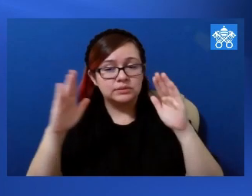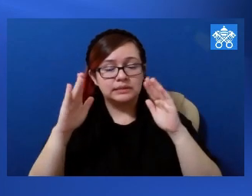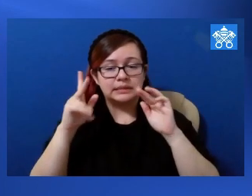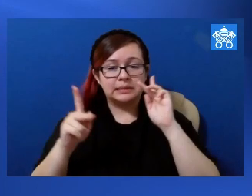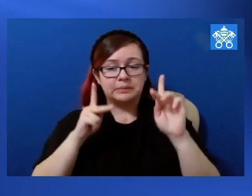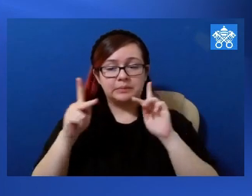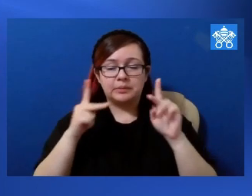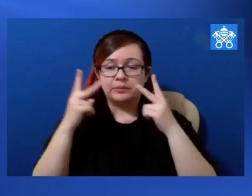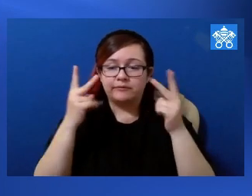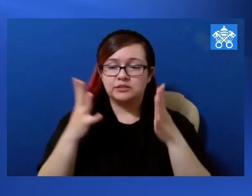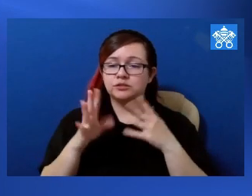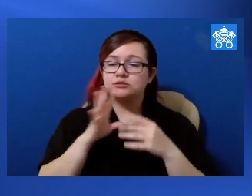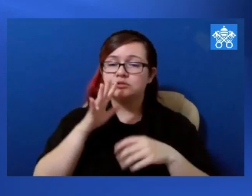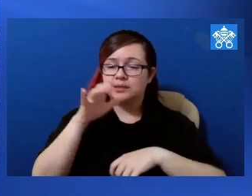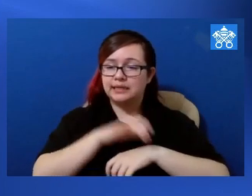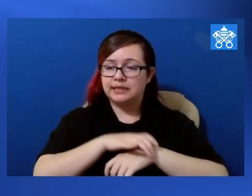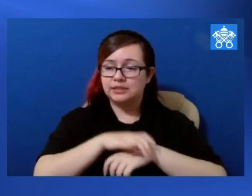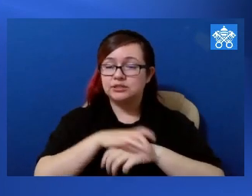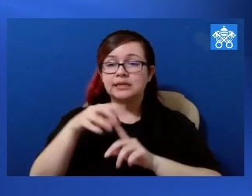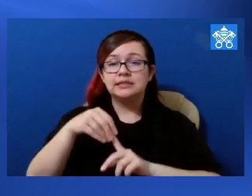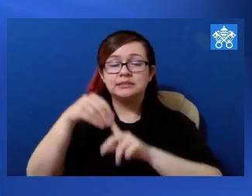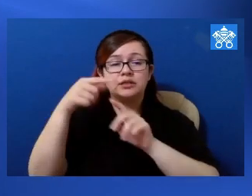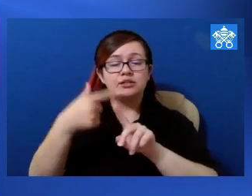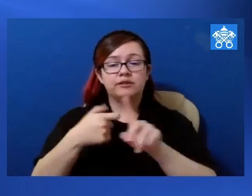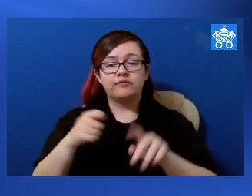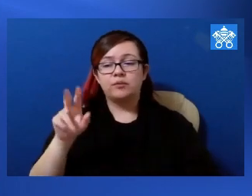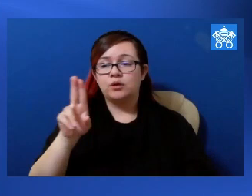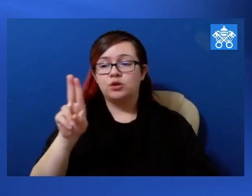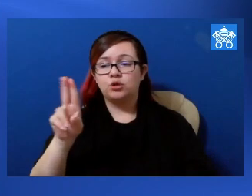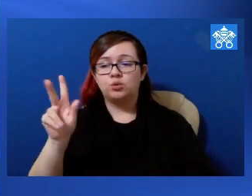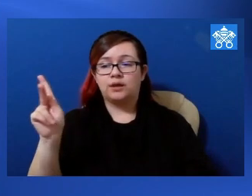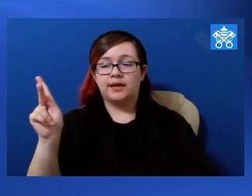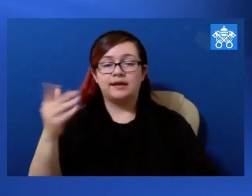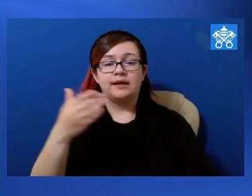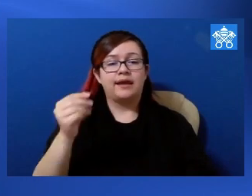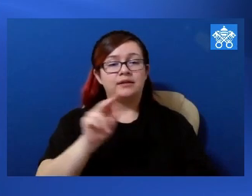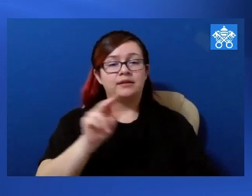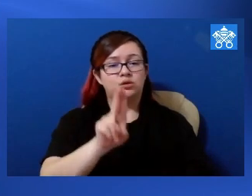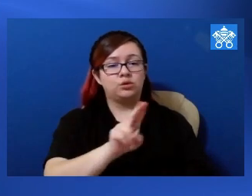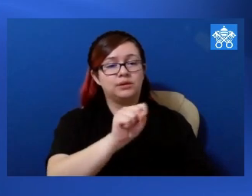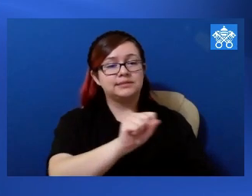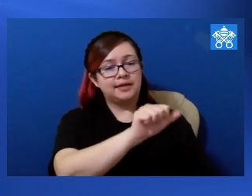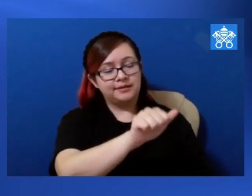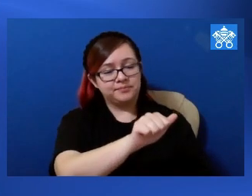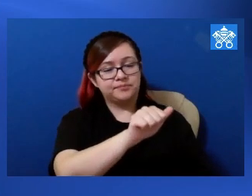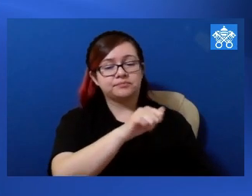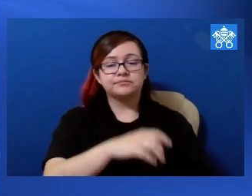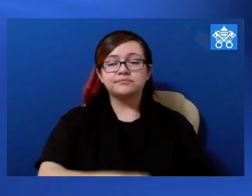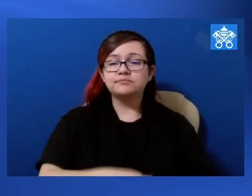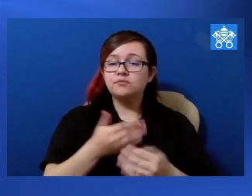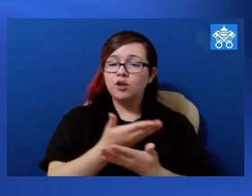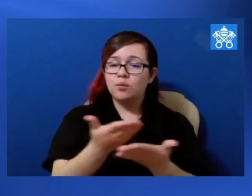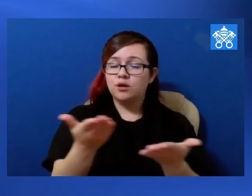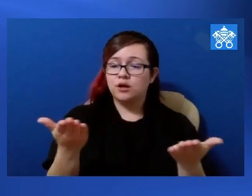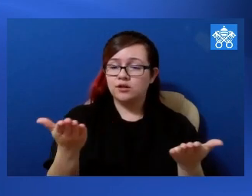I greet the English-speaking pilgrims taking part in today's audience, especially those from the United Kingdom and the United